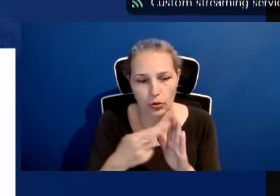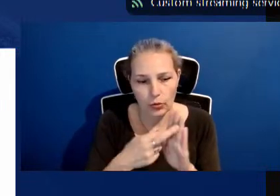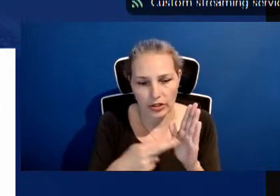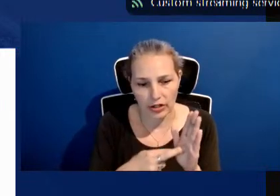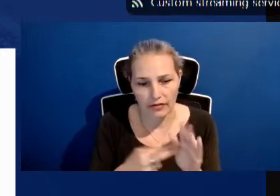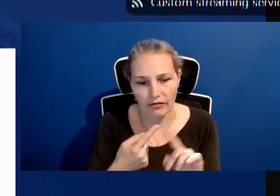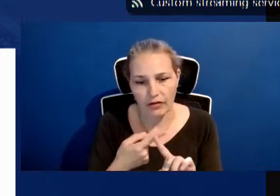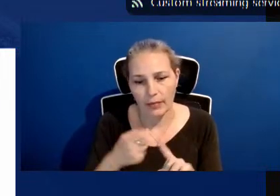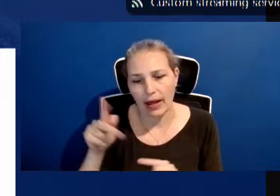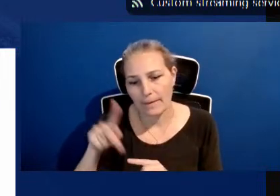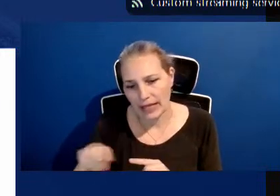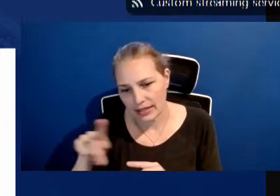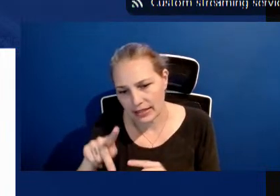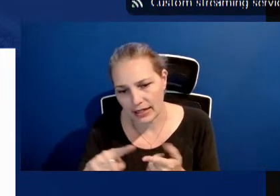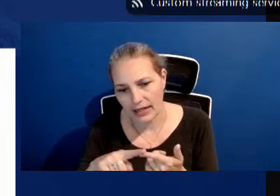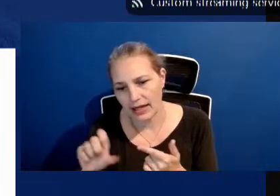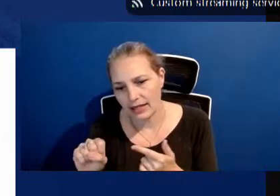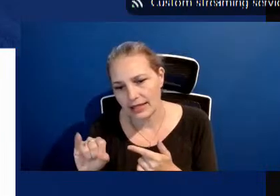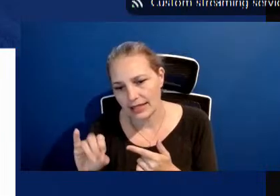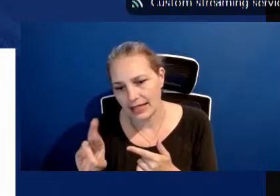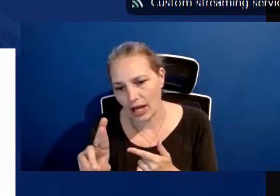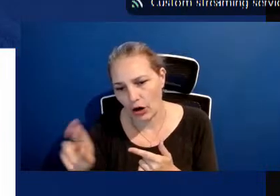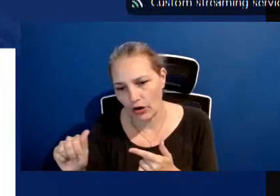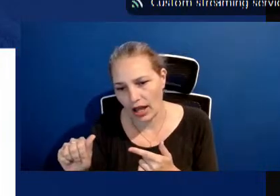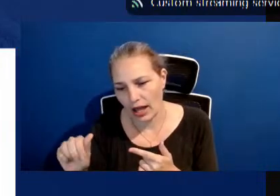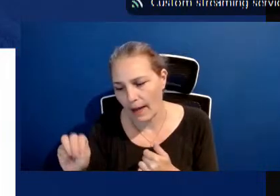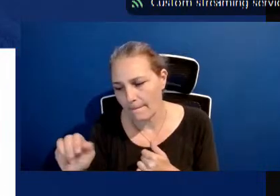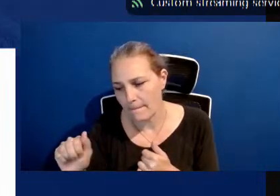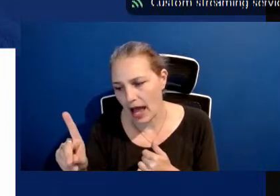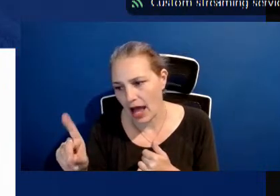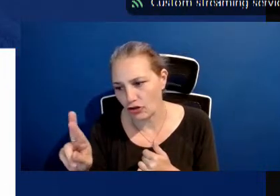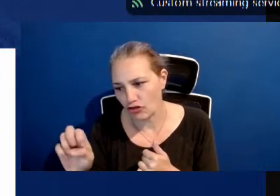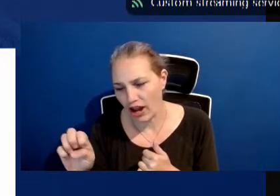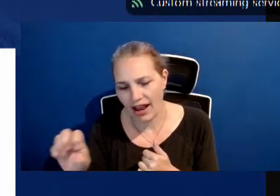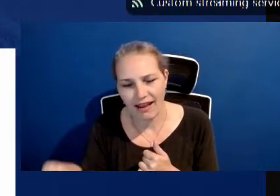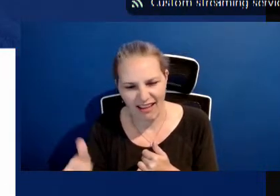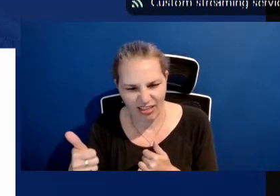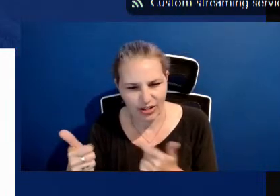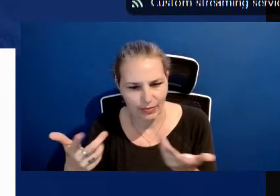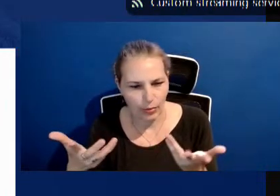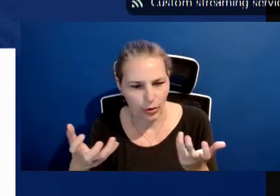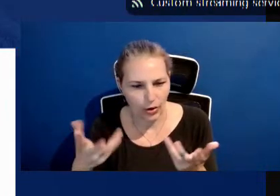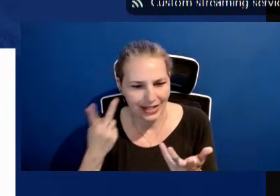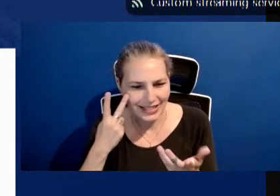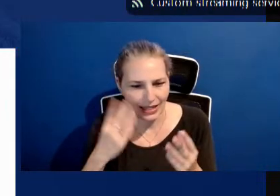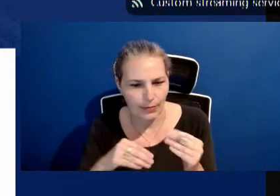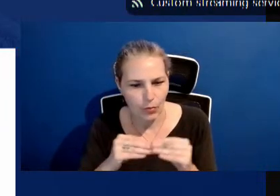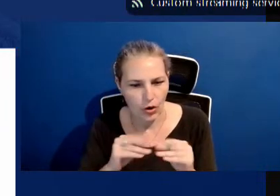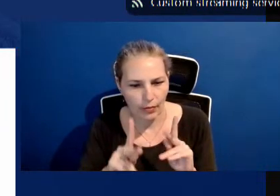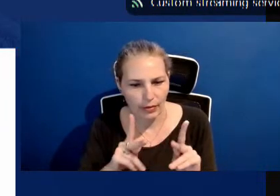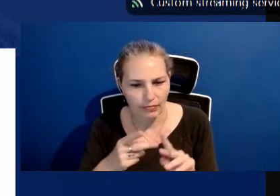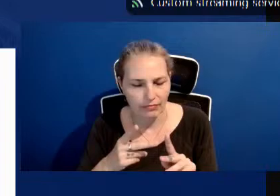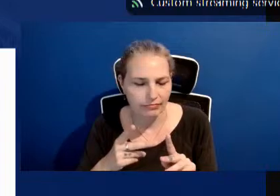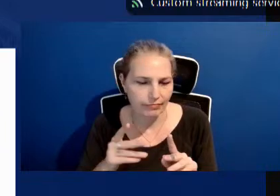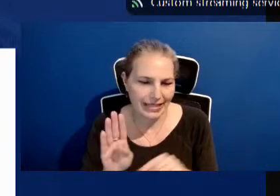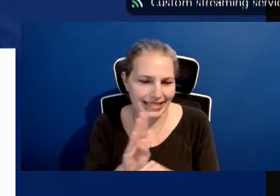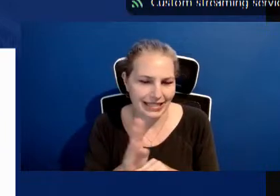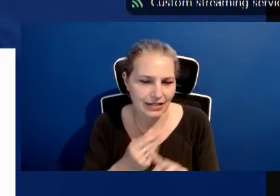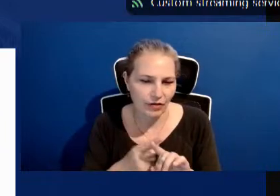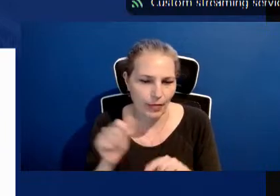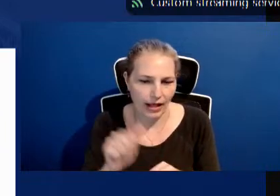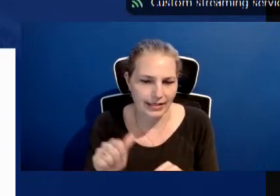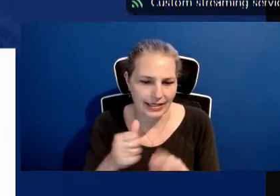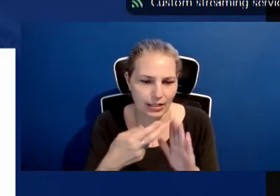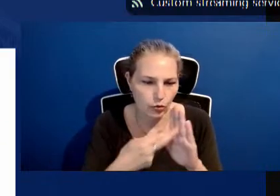Madre, etc. But we would like to see more from Altadena itself as well. And then we saw